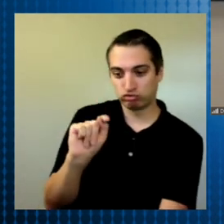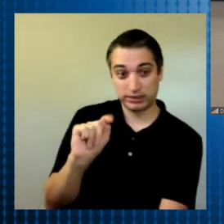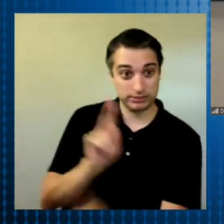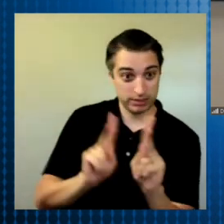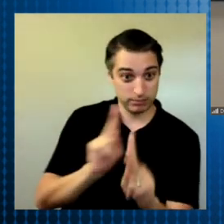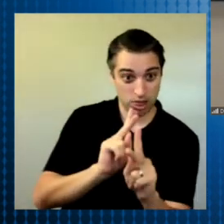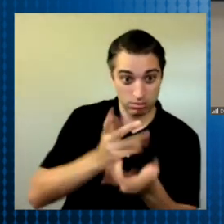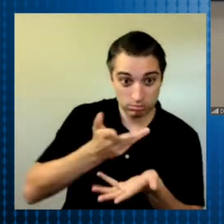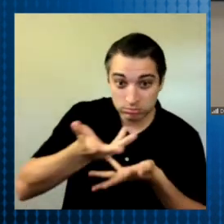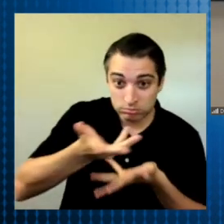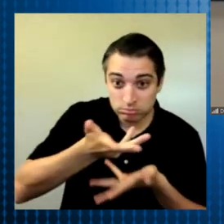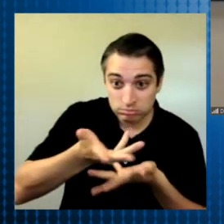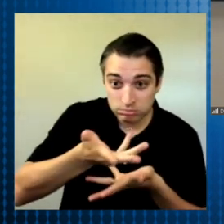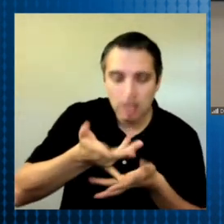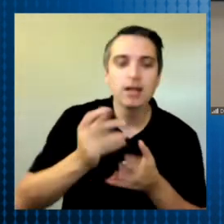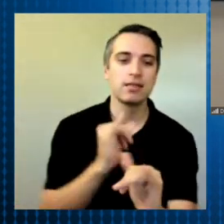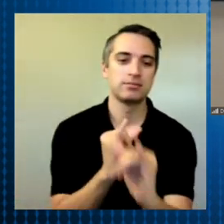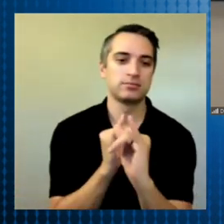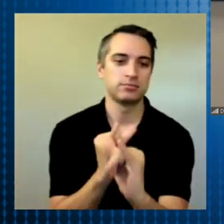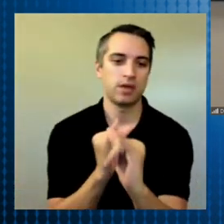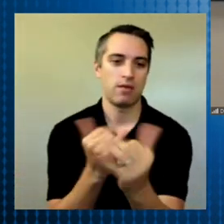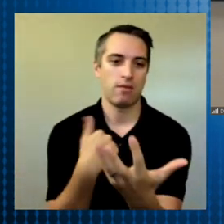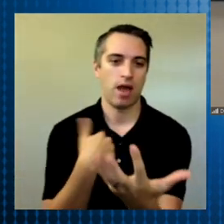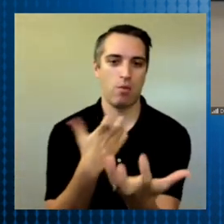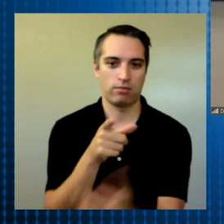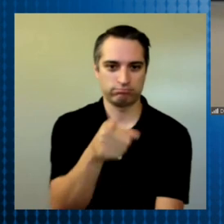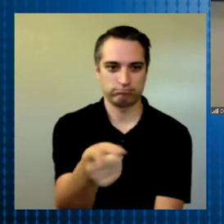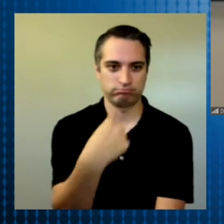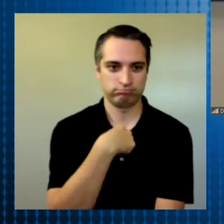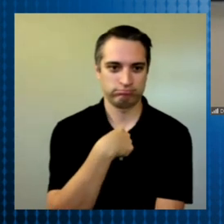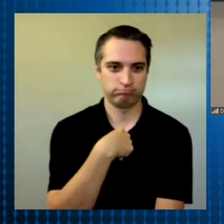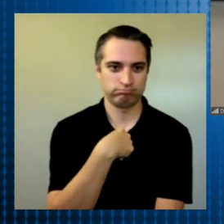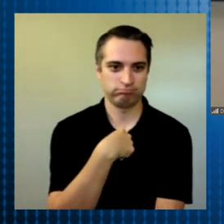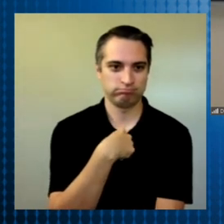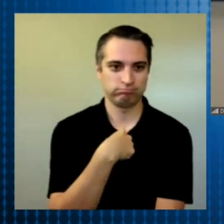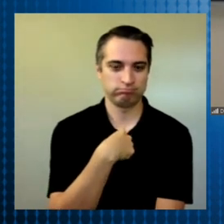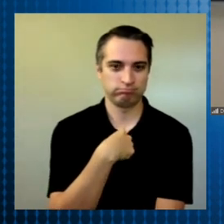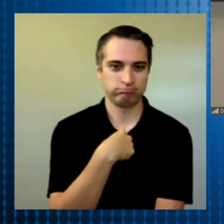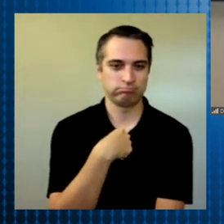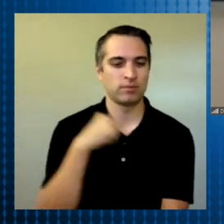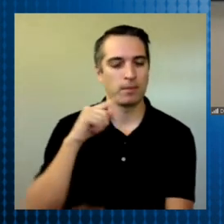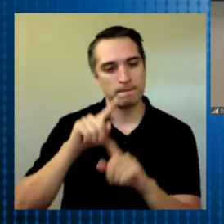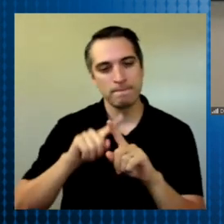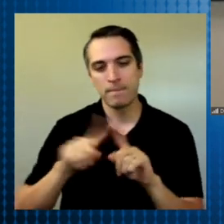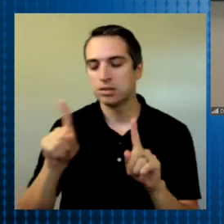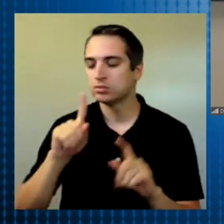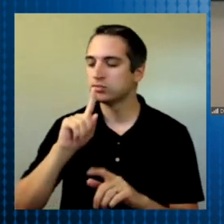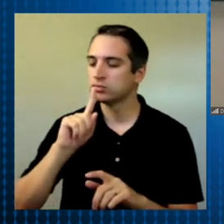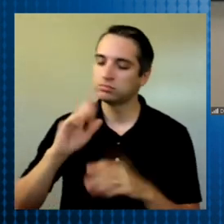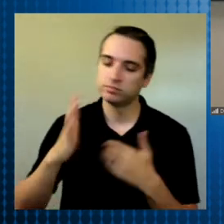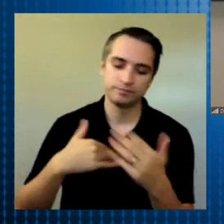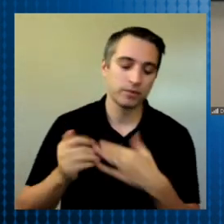to be treated. But fundamentally, I believe in life, whether it's business, whether